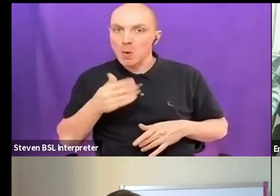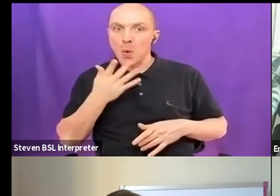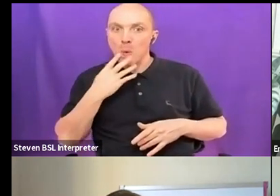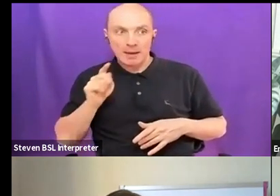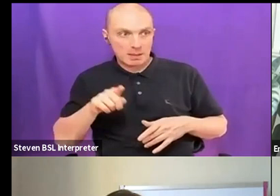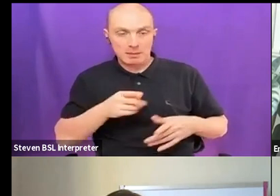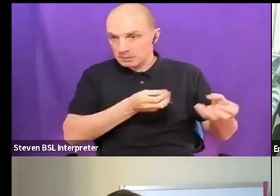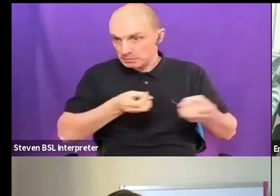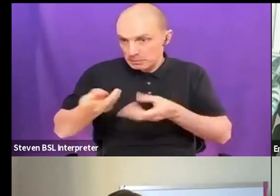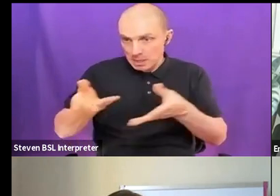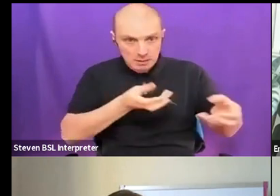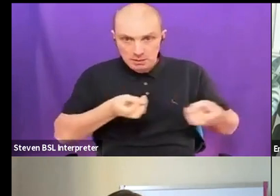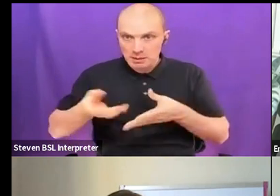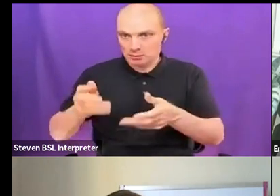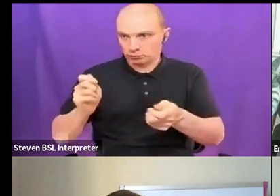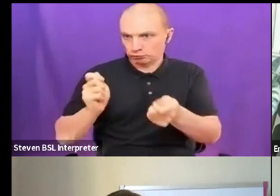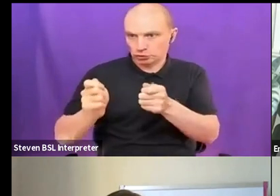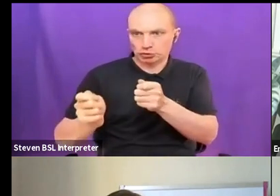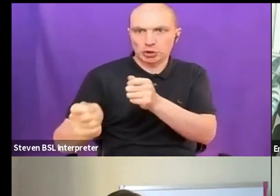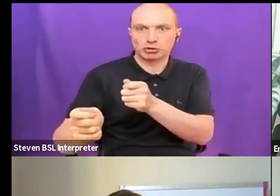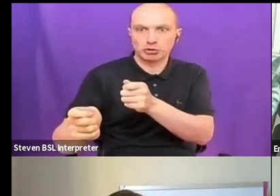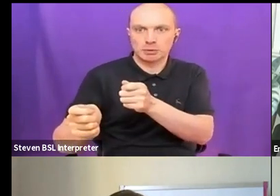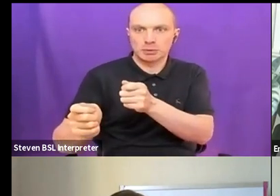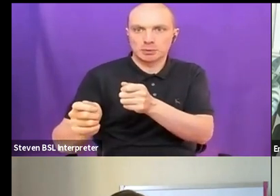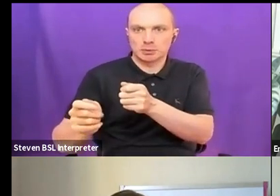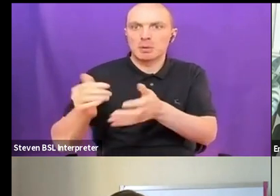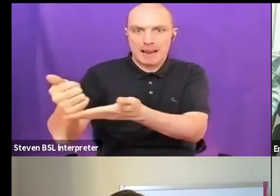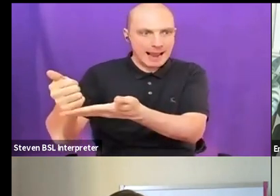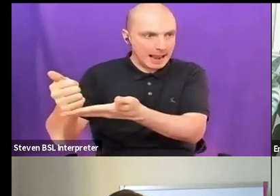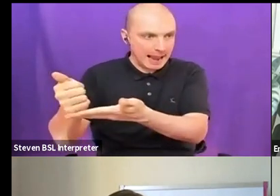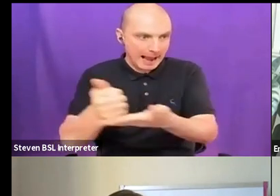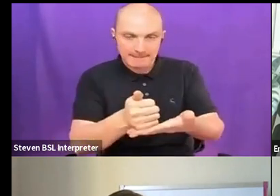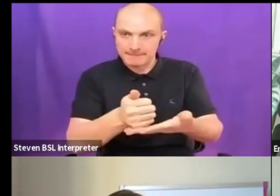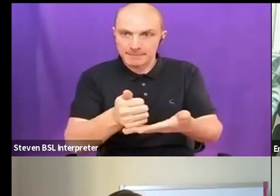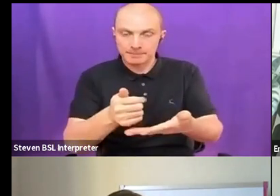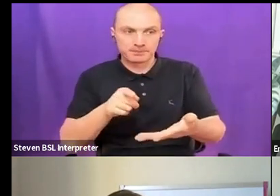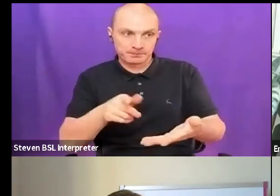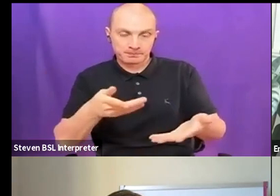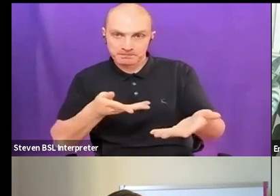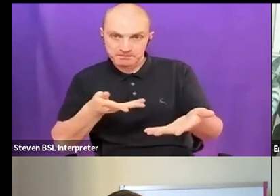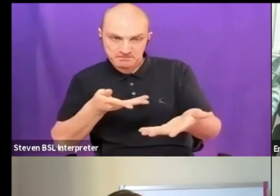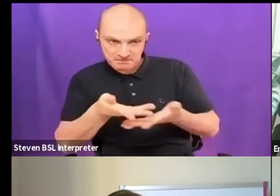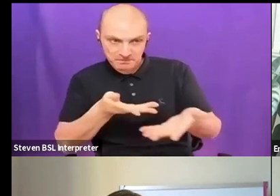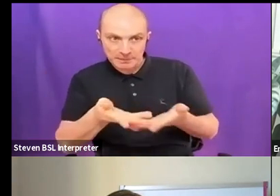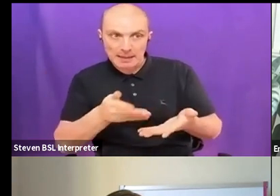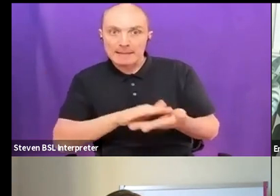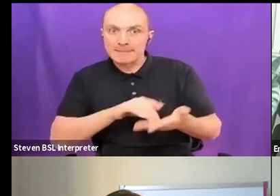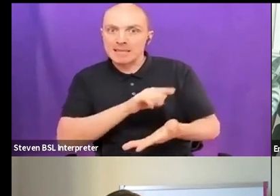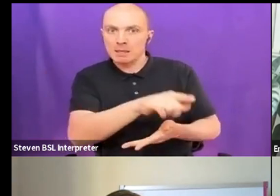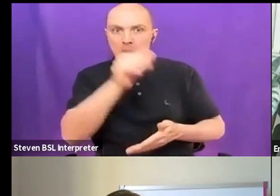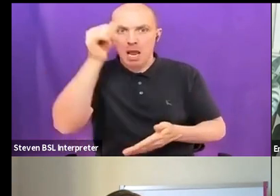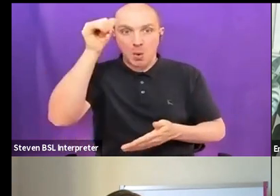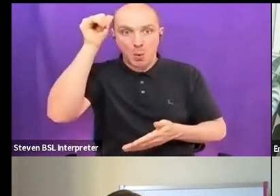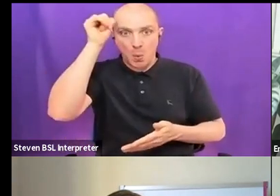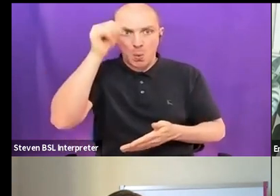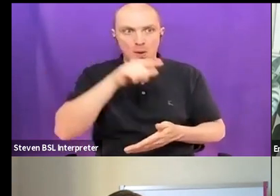that will also help a community and representatives understand where their issues are being heard and picked up. And occasionally it might be difficult